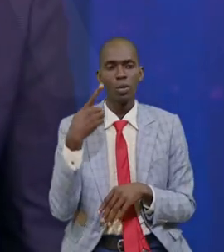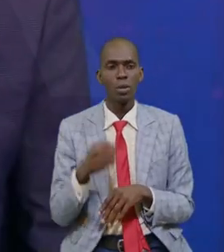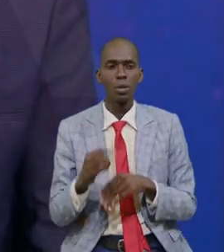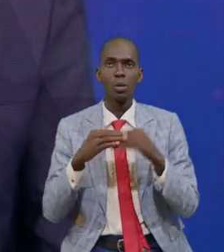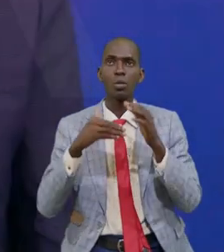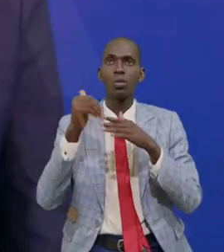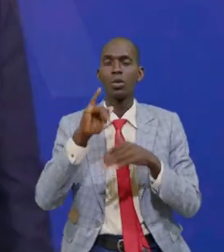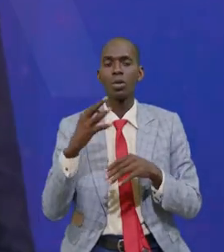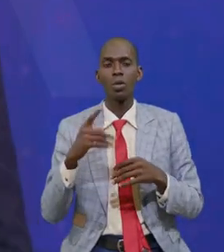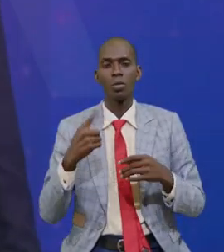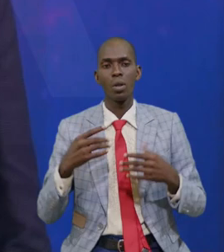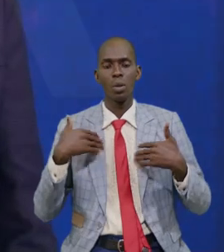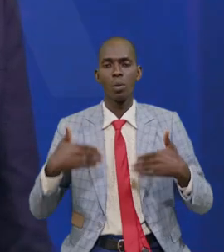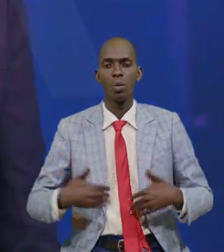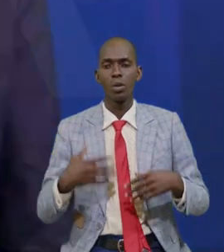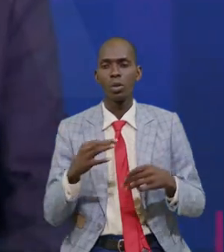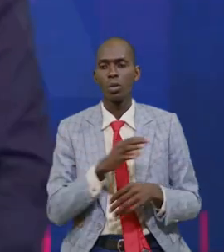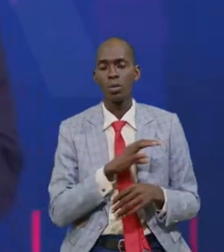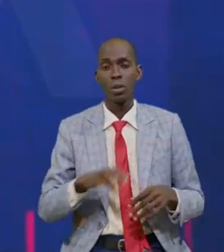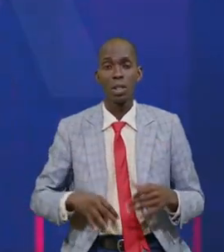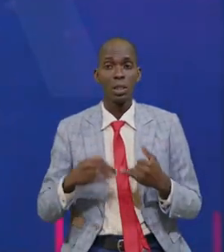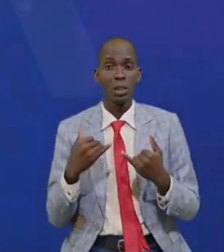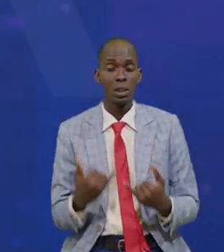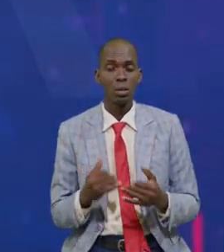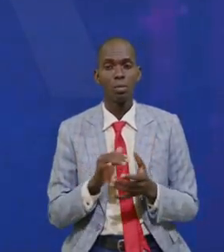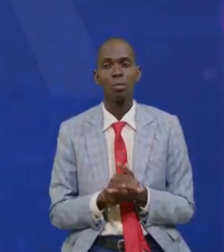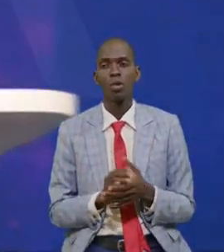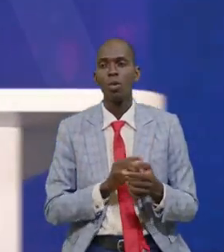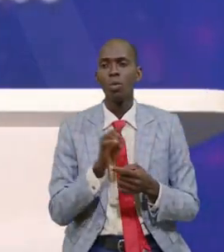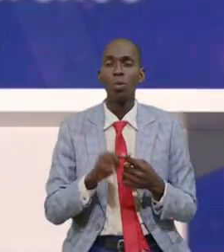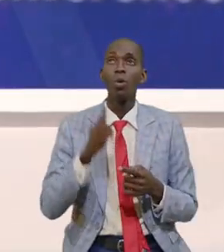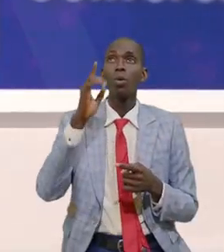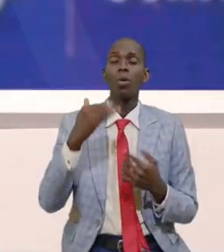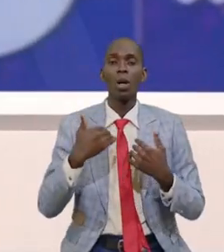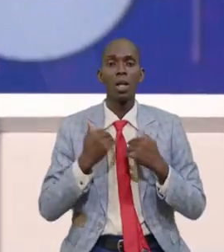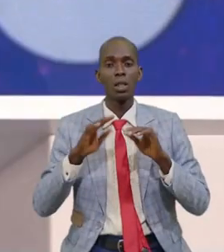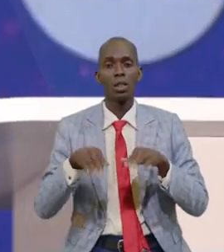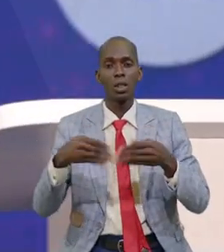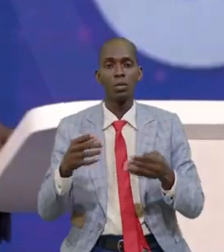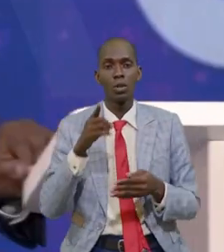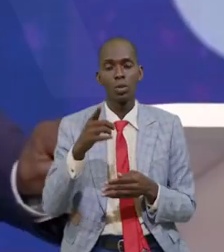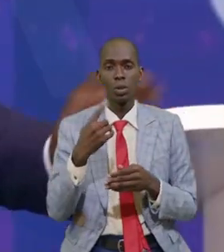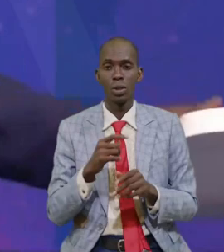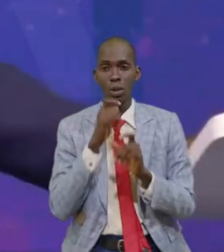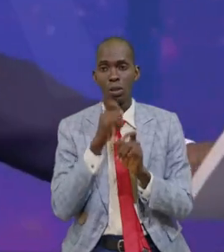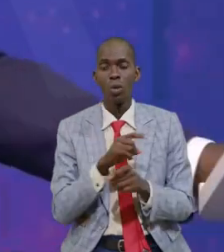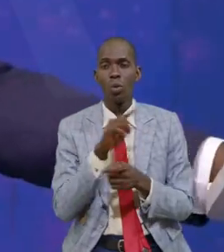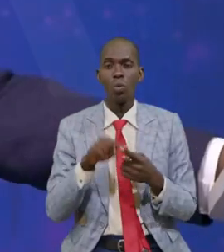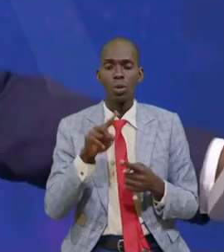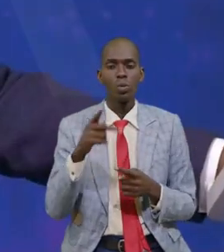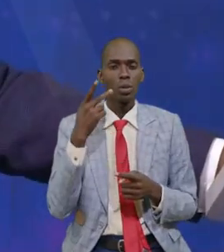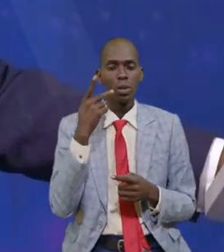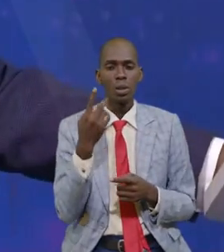the body of Christ. Now, when God has given you the gift, when you see imperfection in